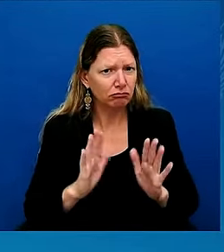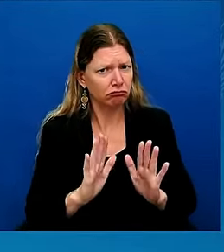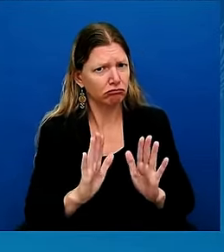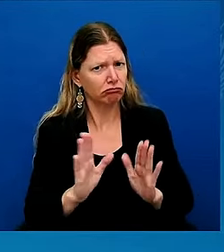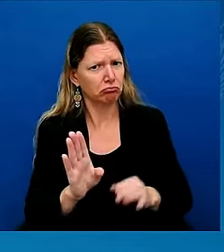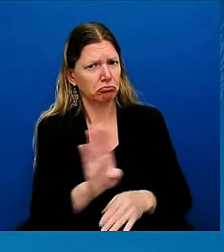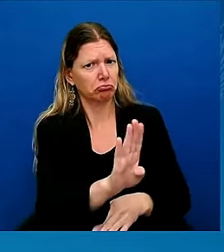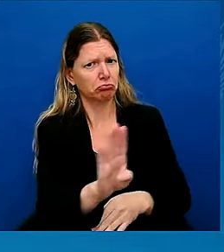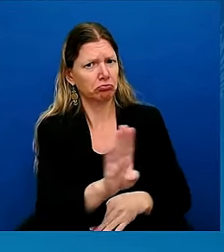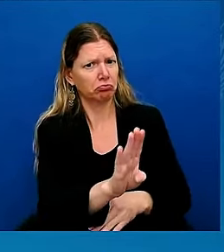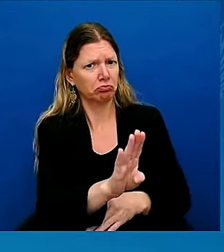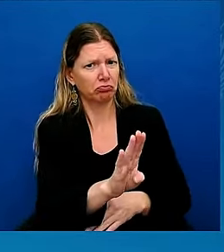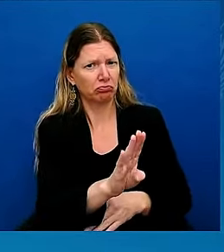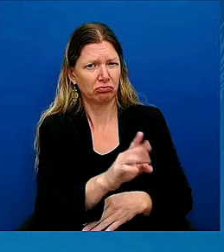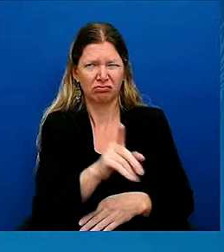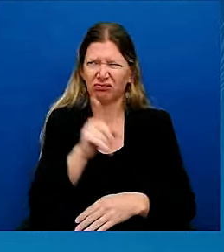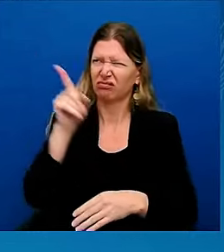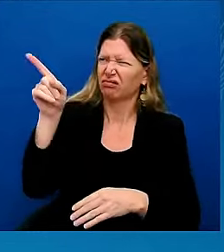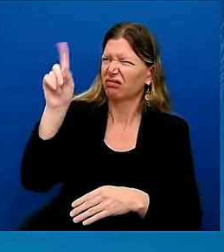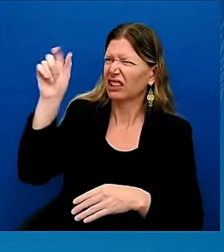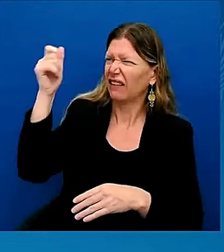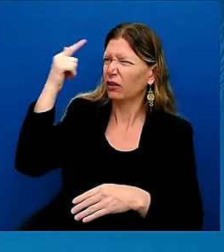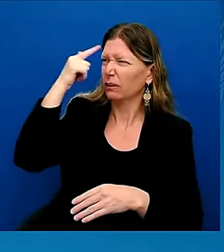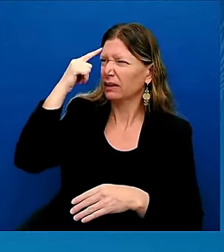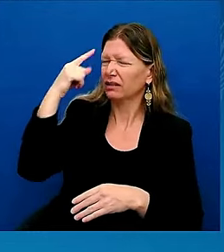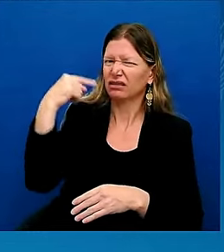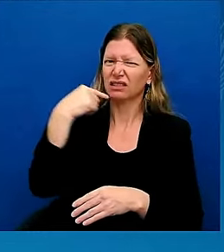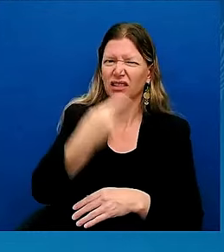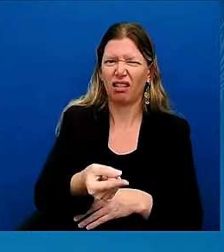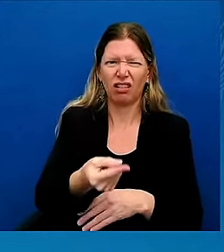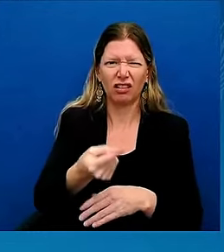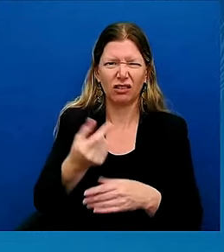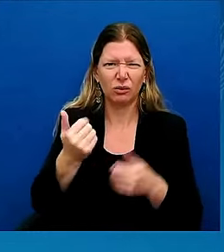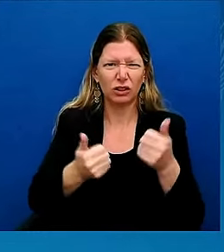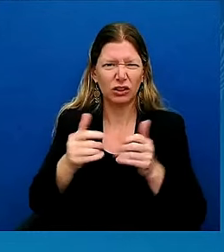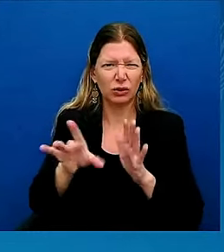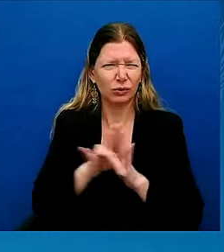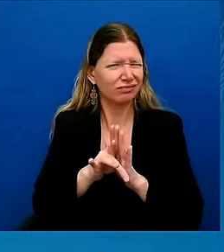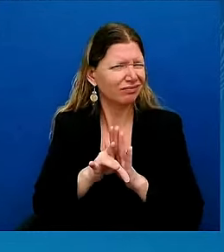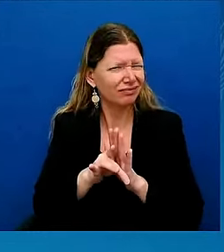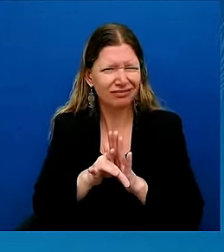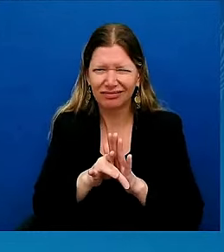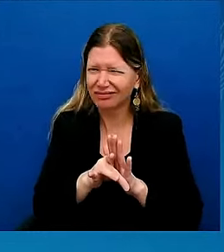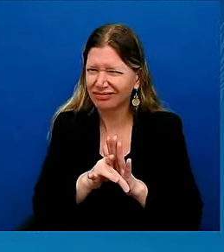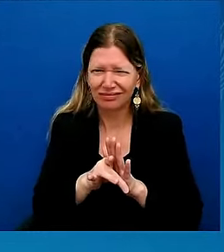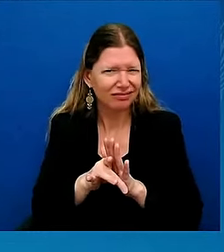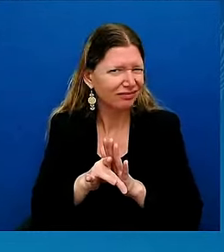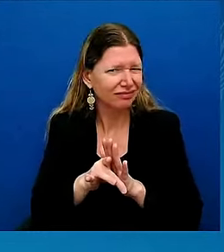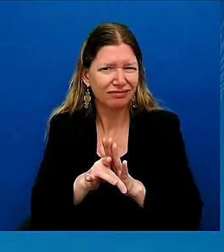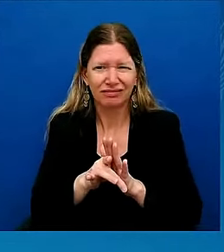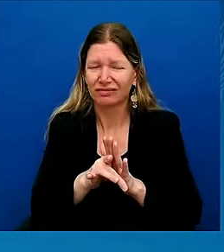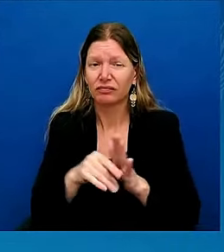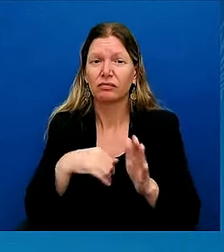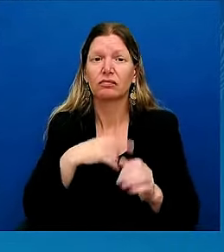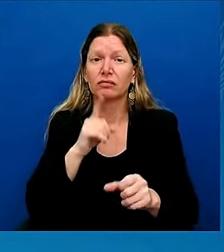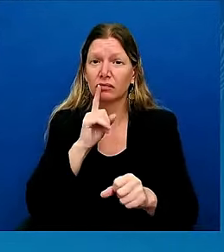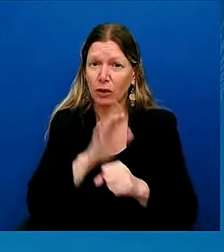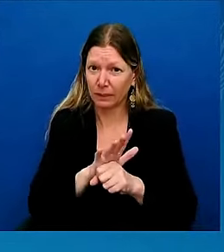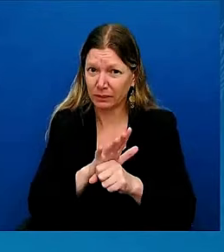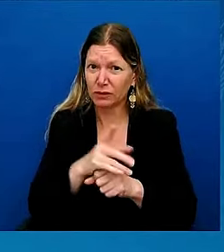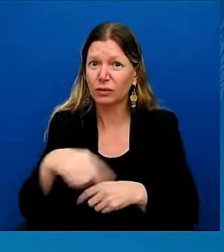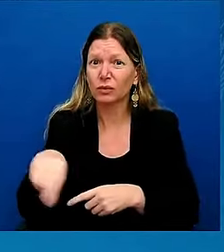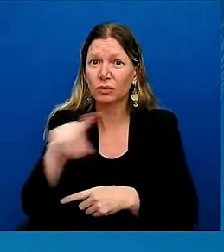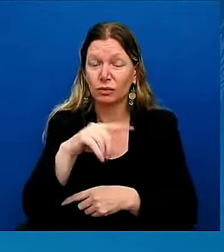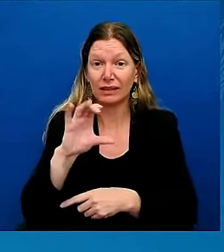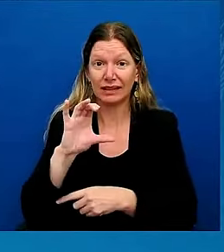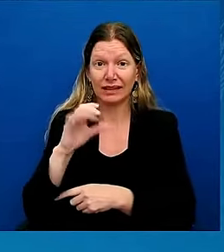And I pledge to you, when CHC helps pass a law to restore reproductive freedoms as President of